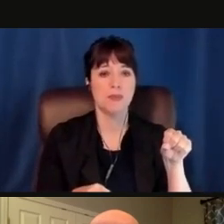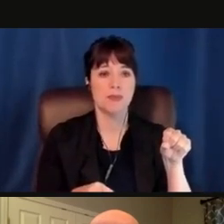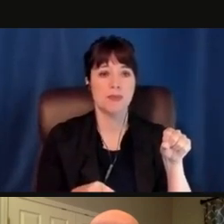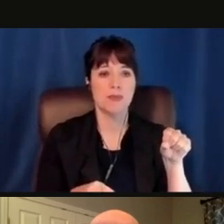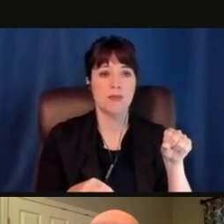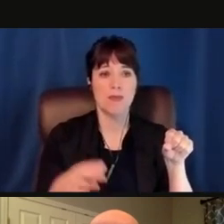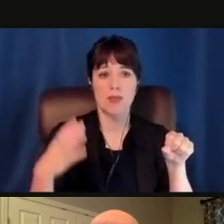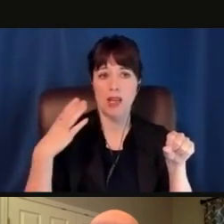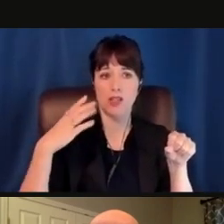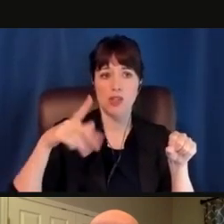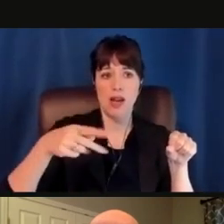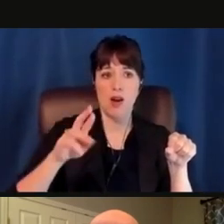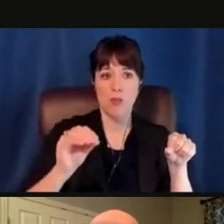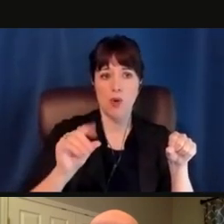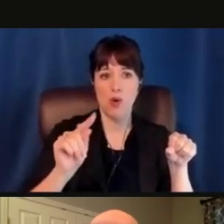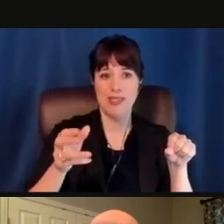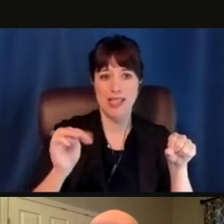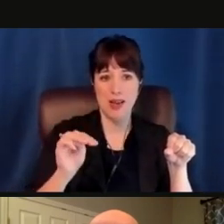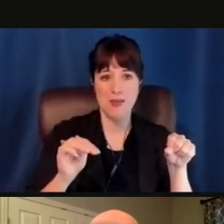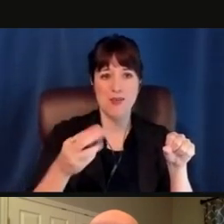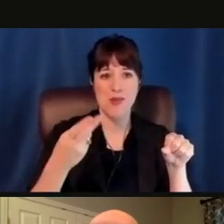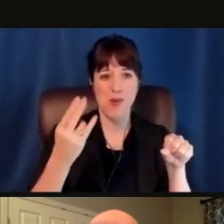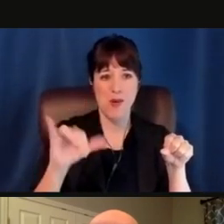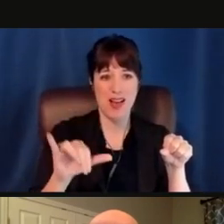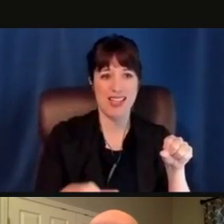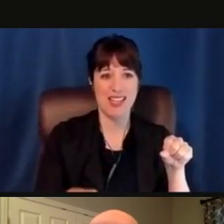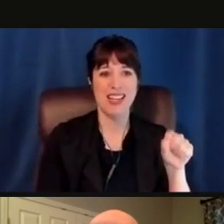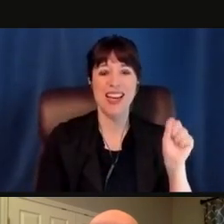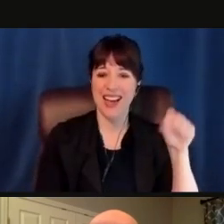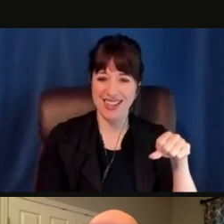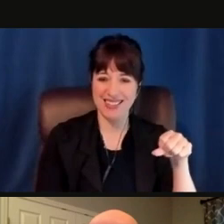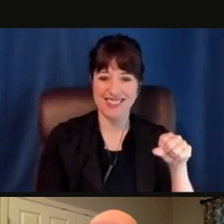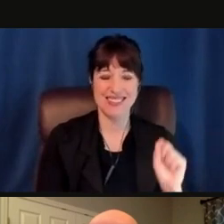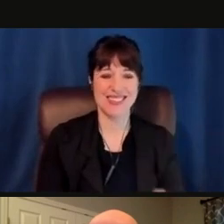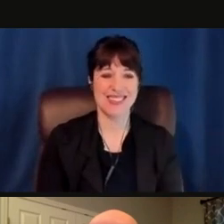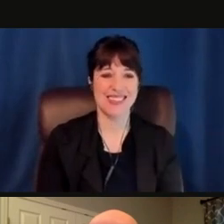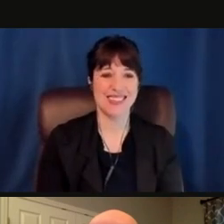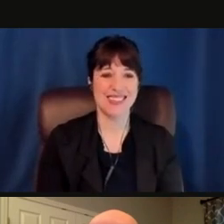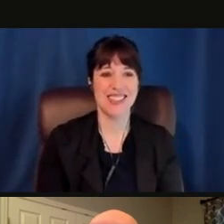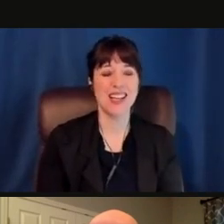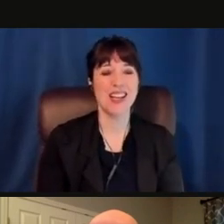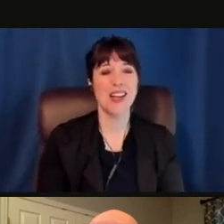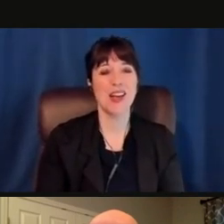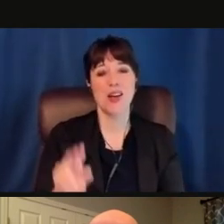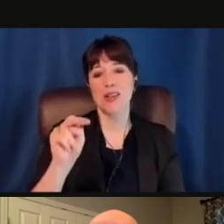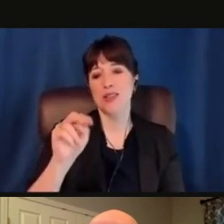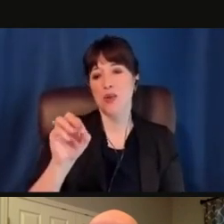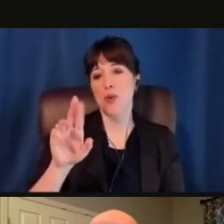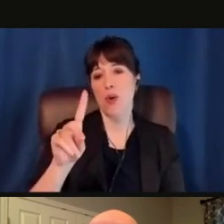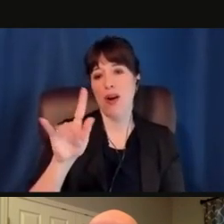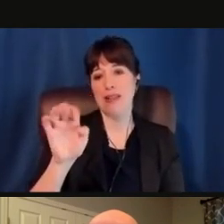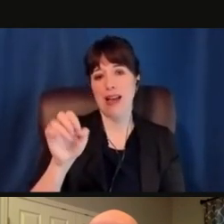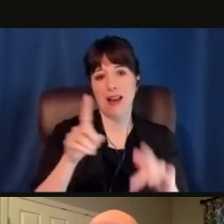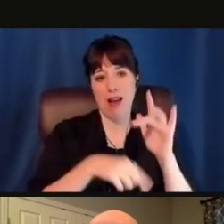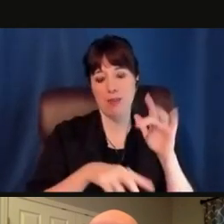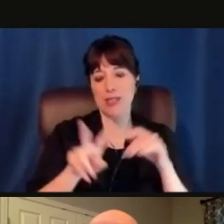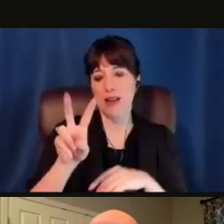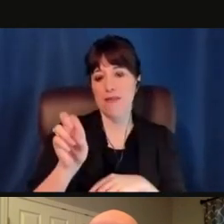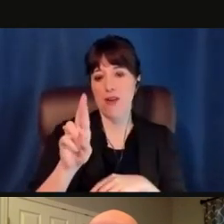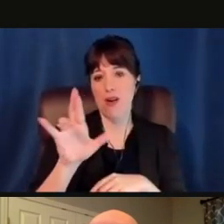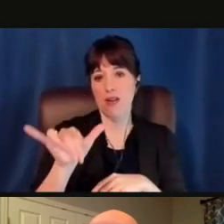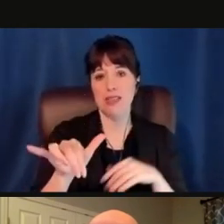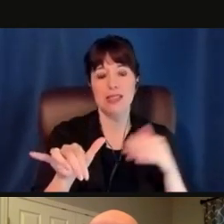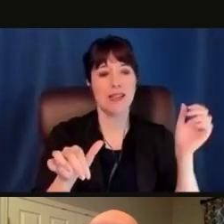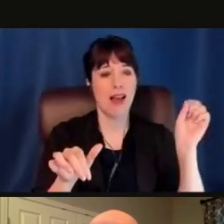Chair Pro Tem Hoy. Aye. Board Member Nordyke absent. Board Member Varney.